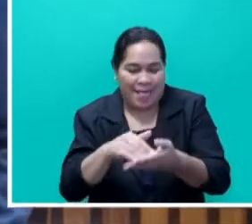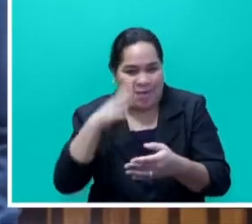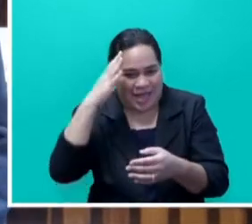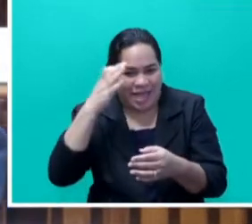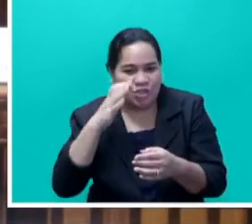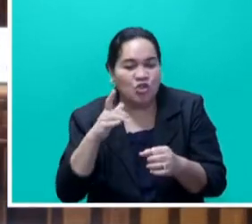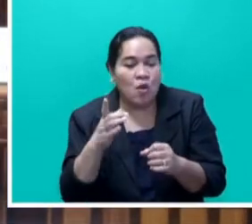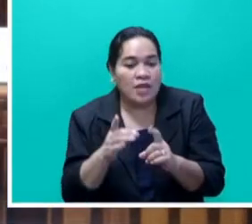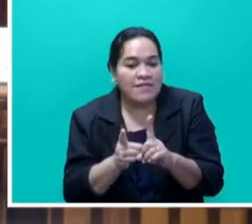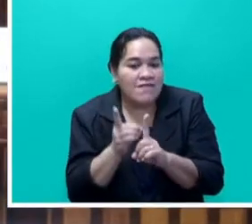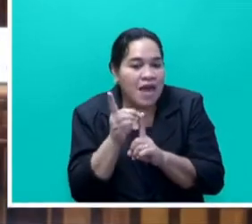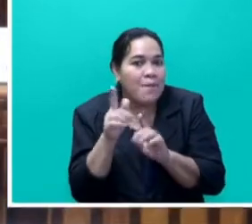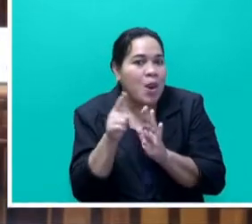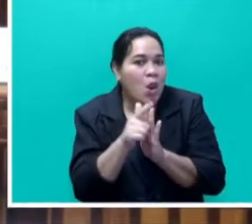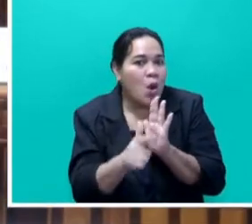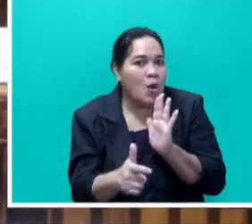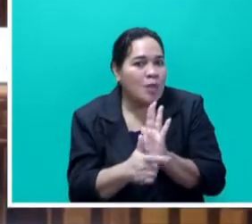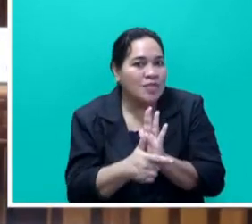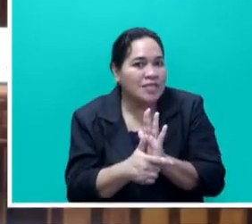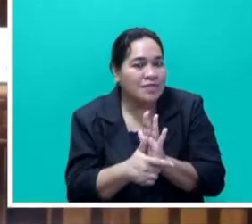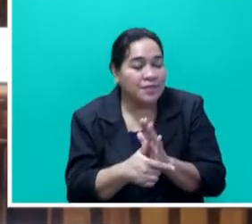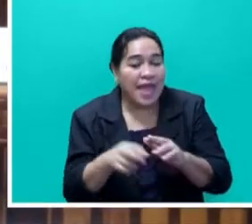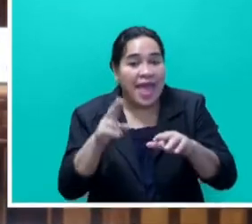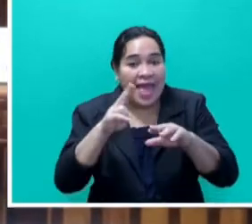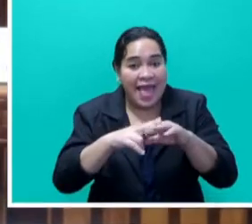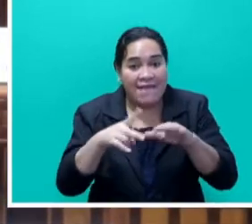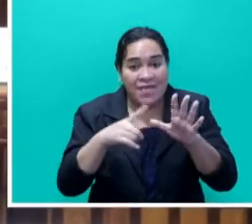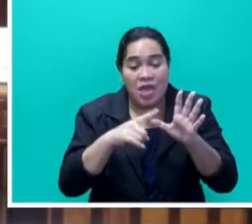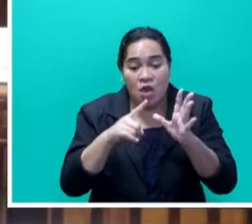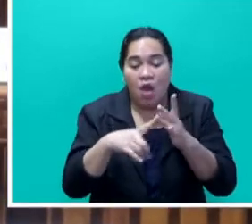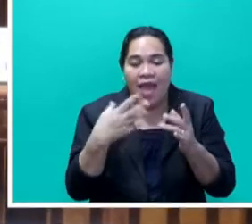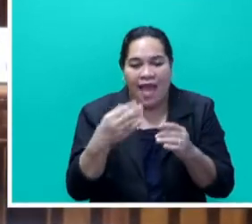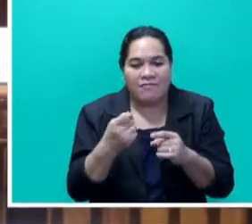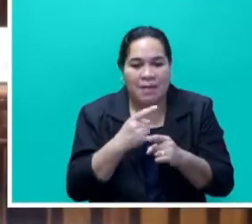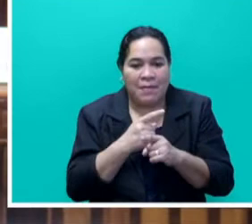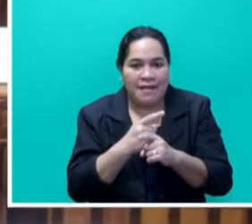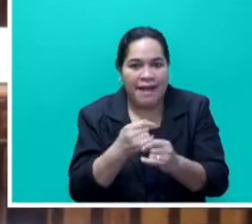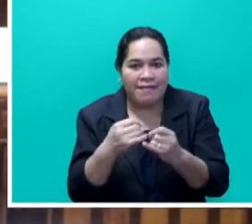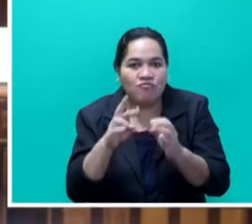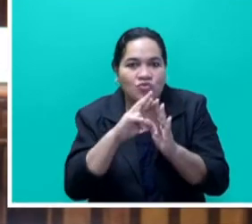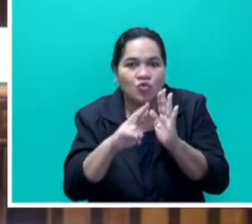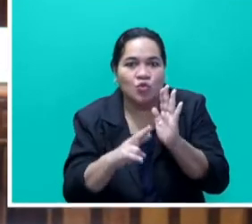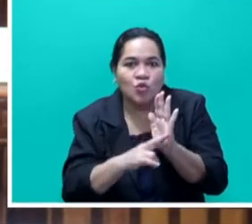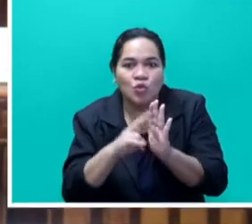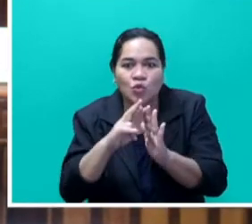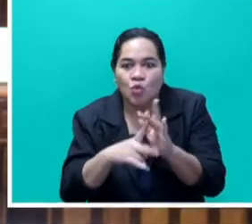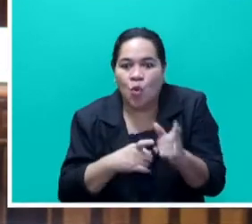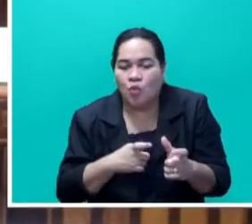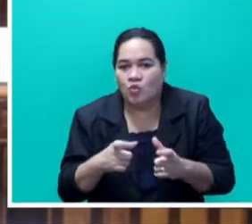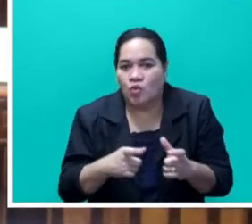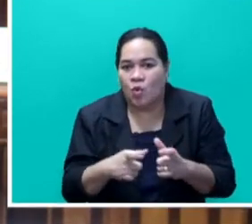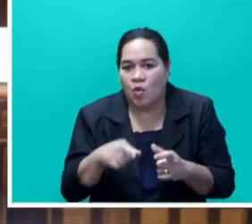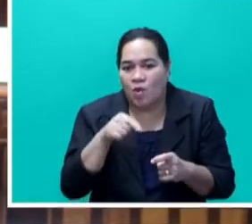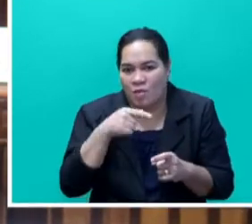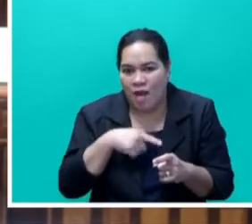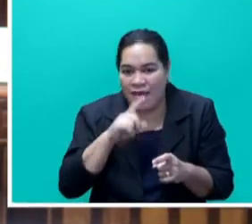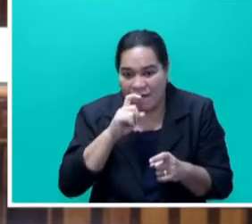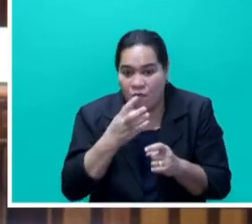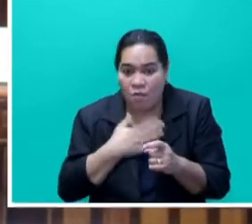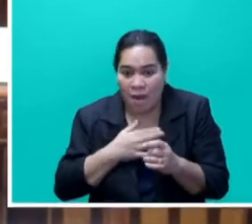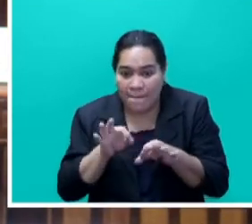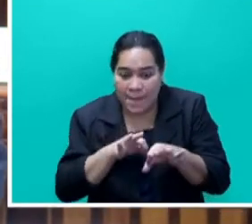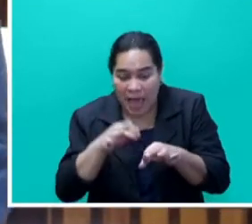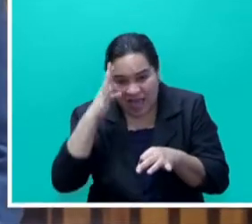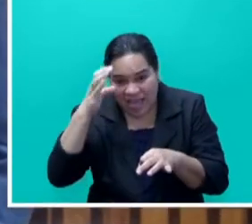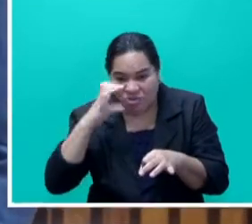it. The FAO also has some guidelines around industrial hemp or related to that. In order to